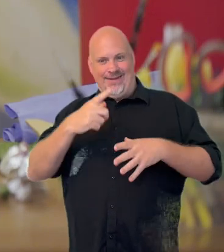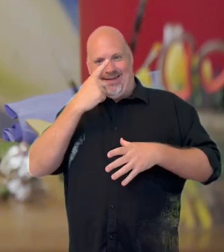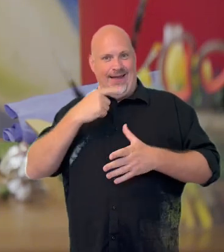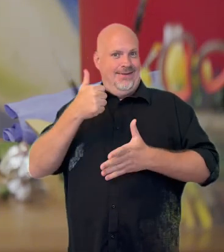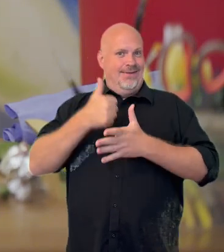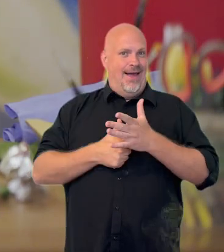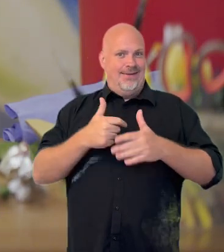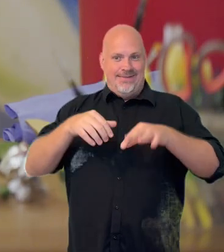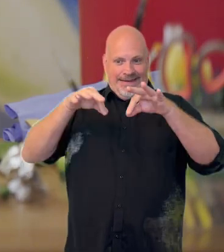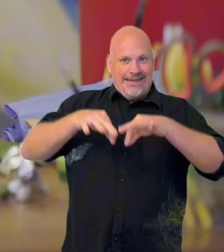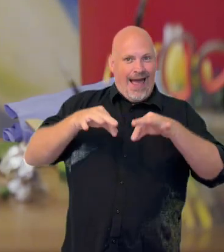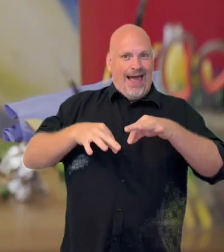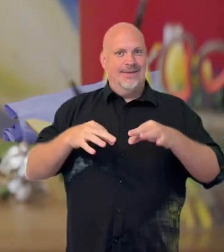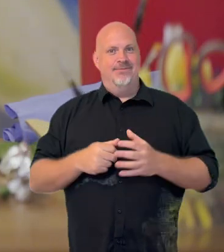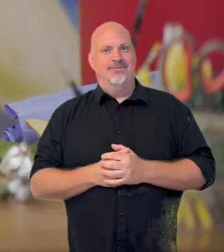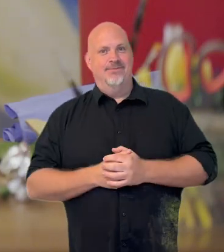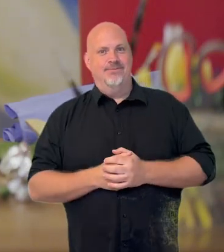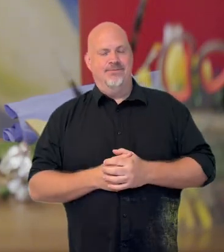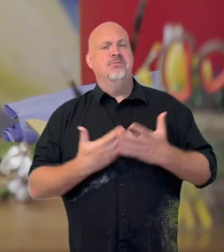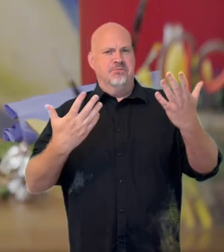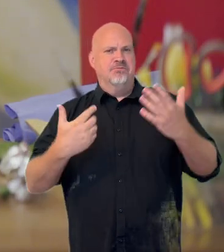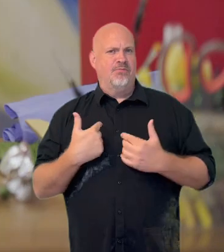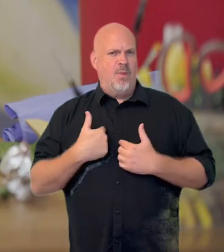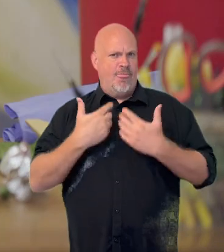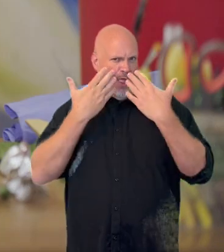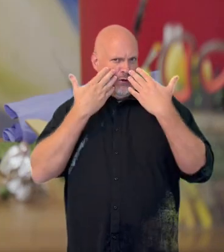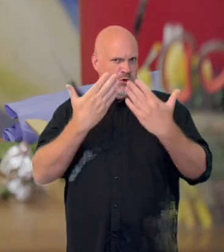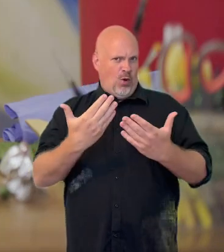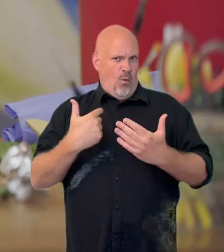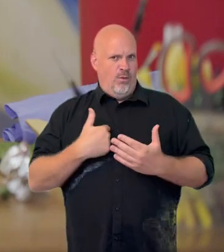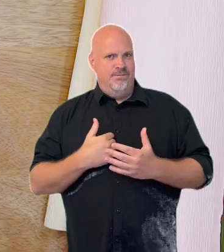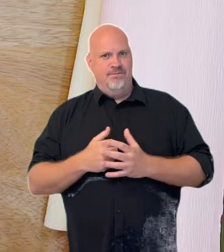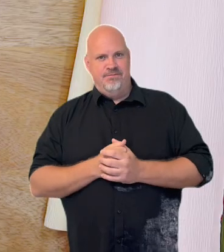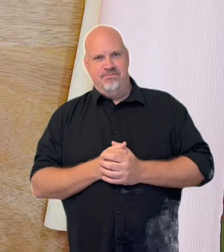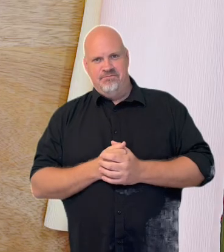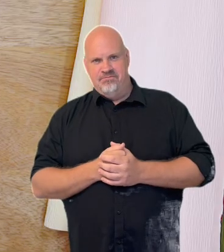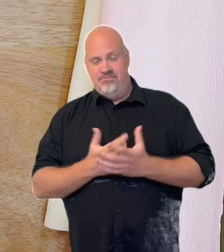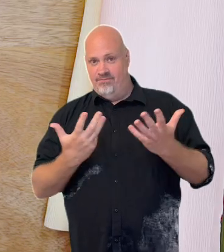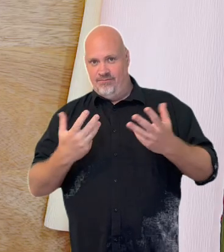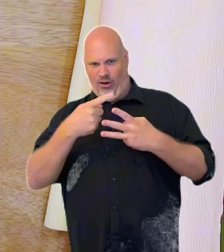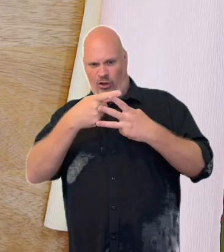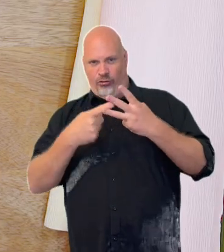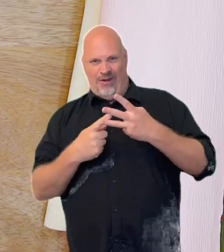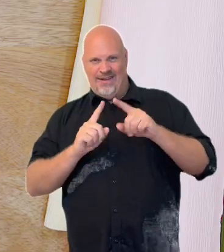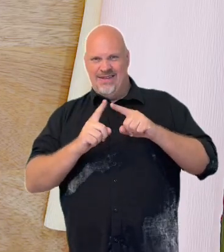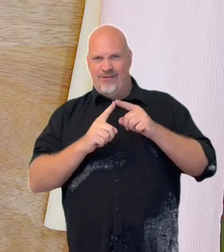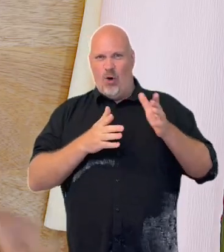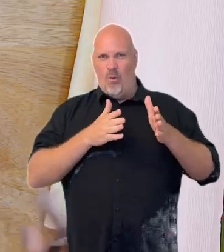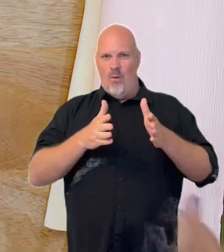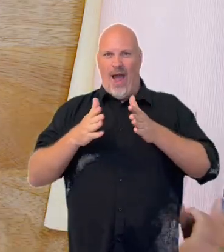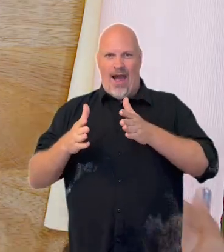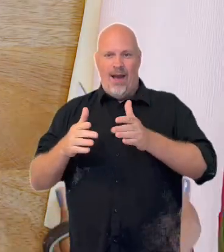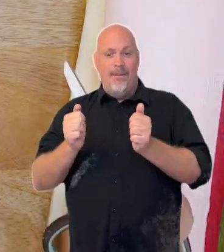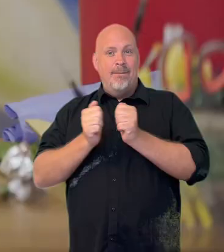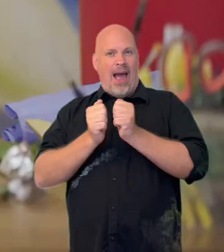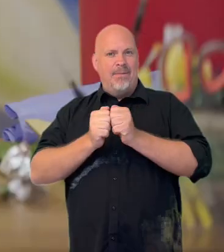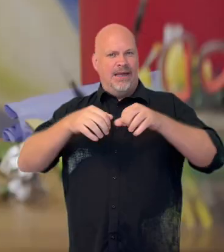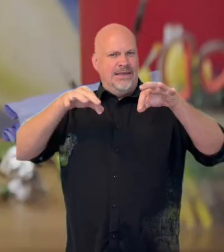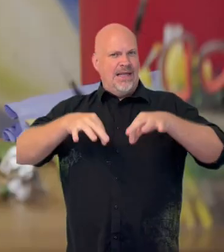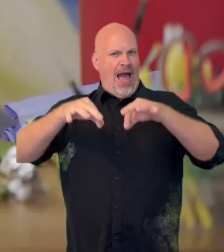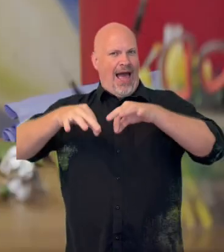dyeing. So I'm going to show you 3 different ways to dye some